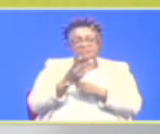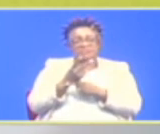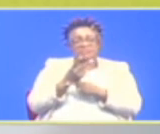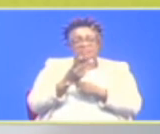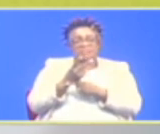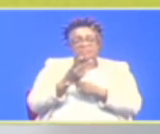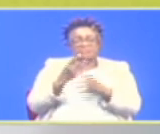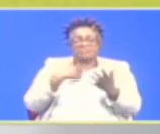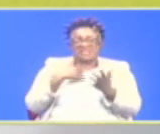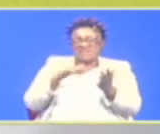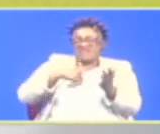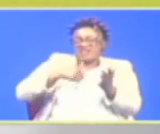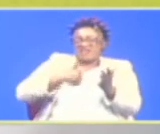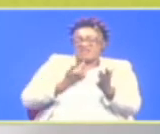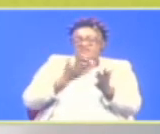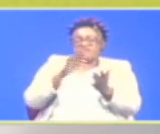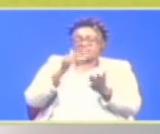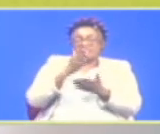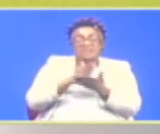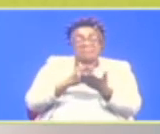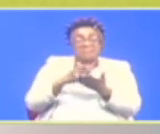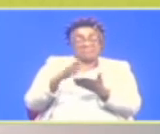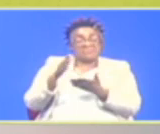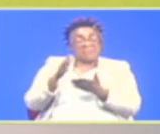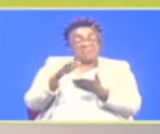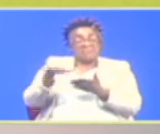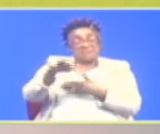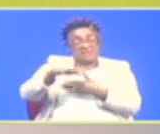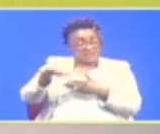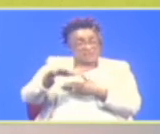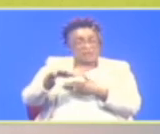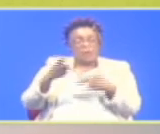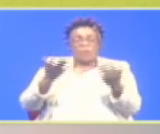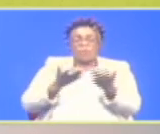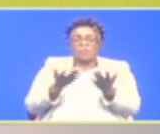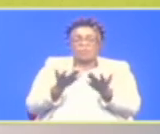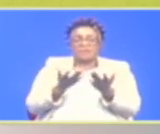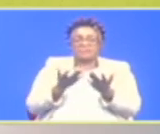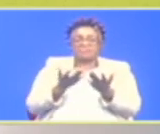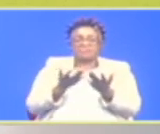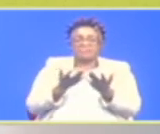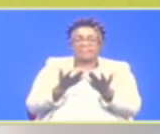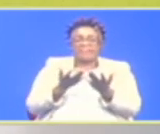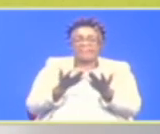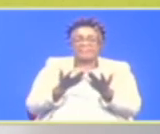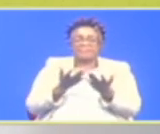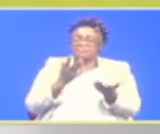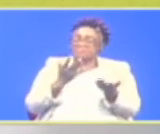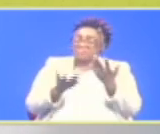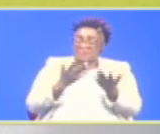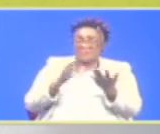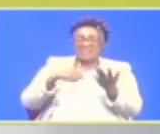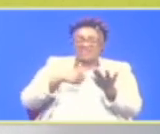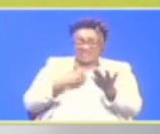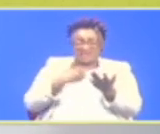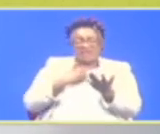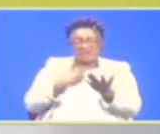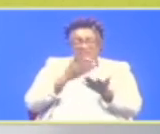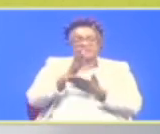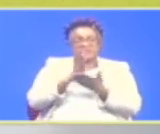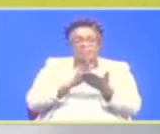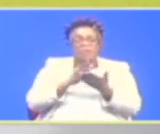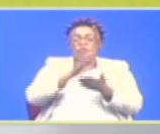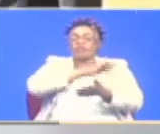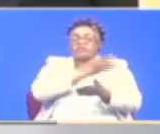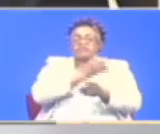a feeling from some quarters, obviously, where they may believe that perhaps they have certain